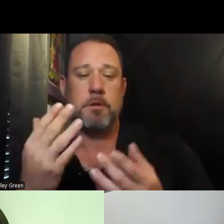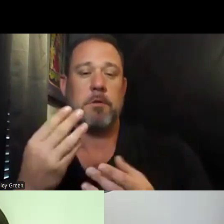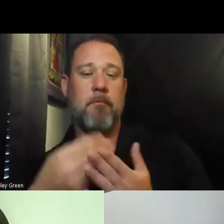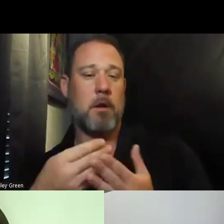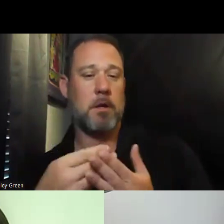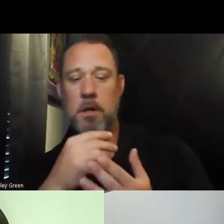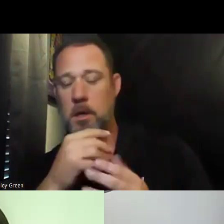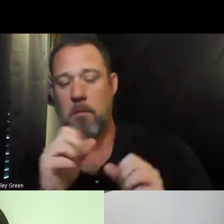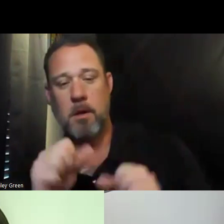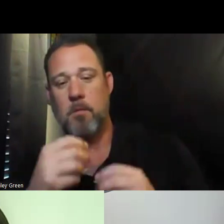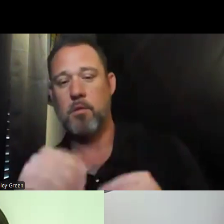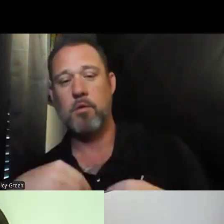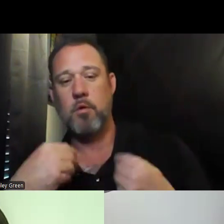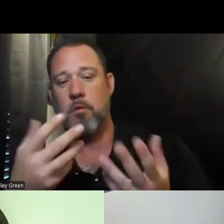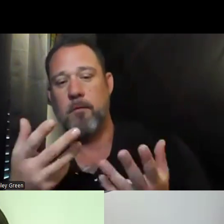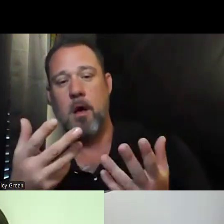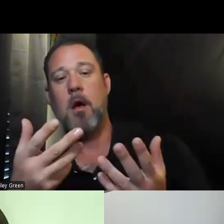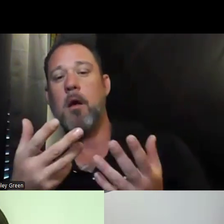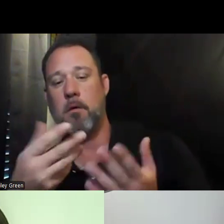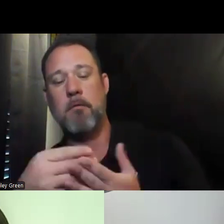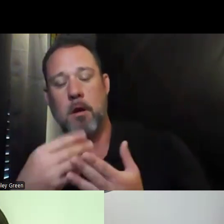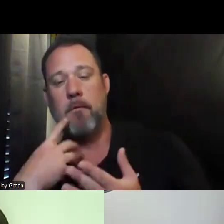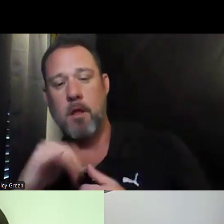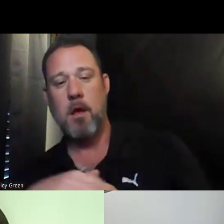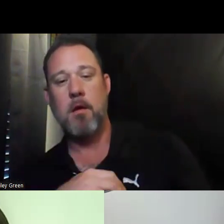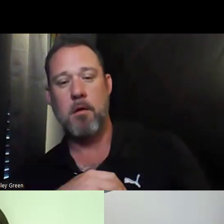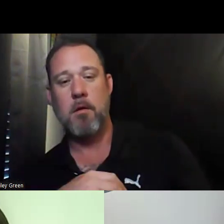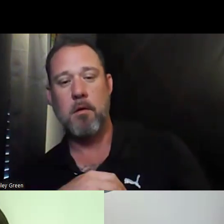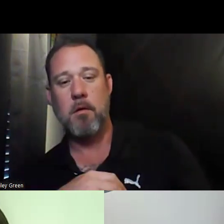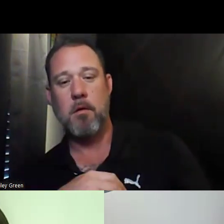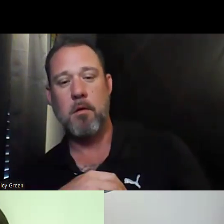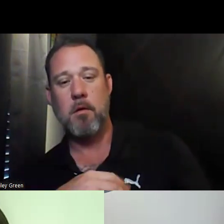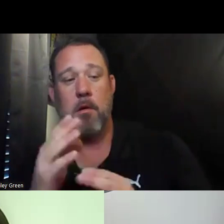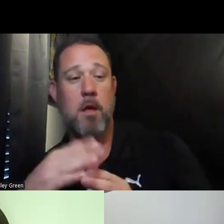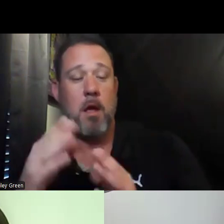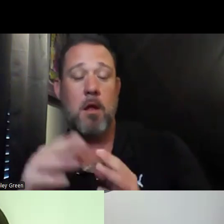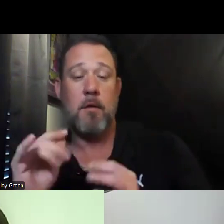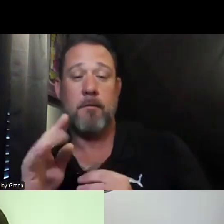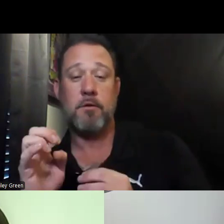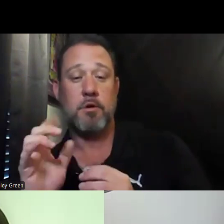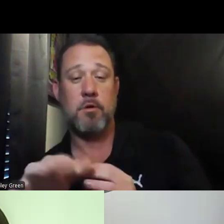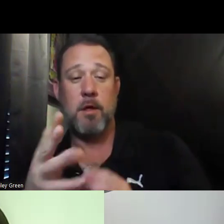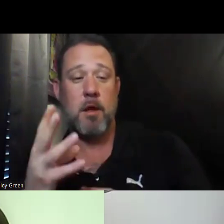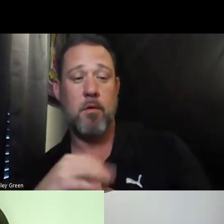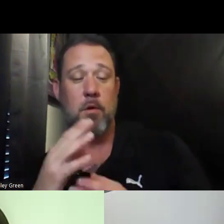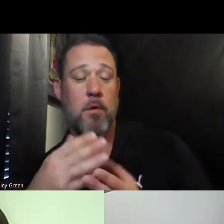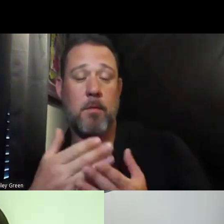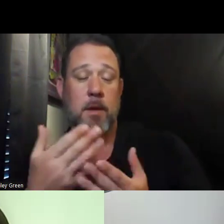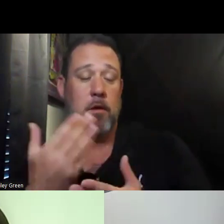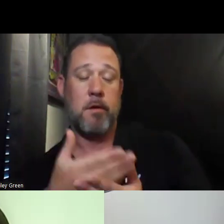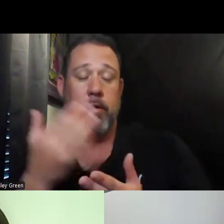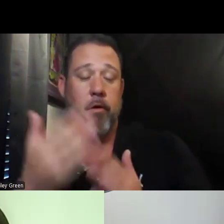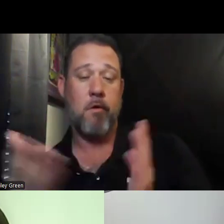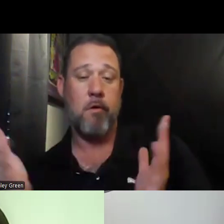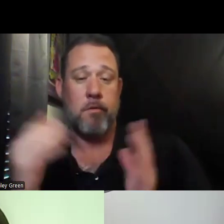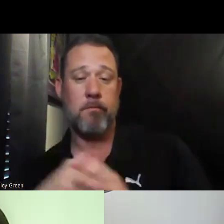not going to be able to provide, the funding for that. So at the end of June, that component is going to be gone. And this